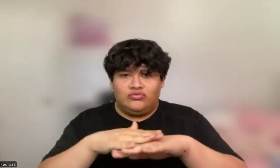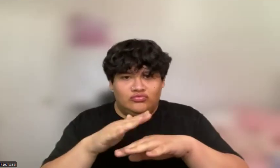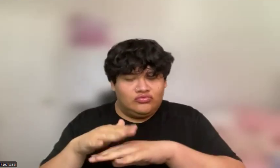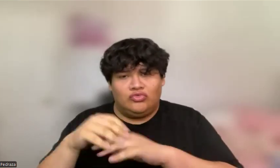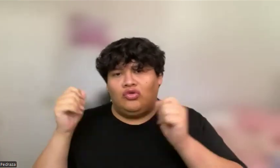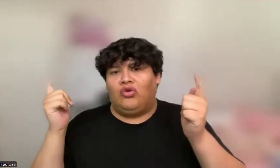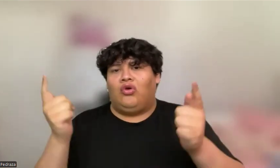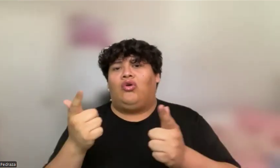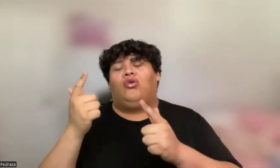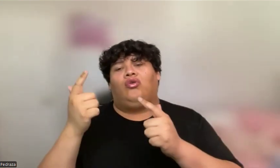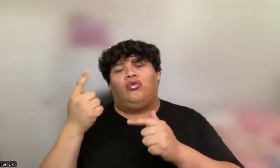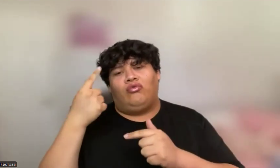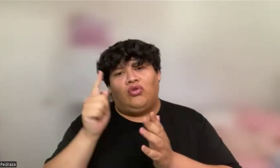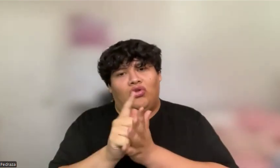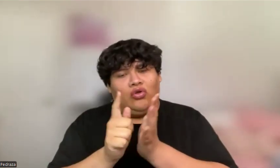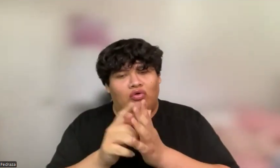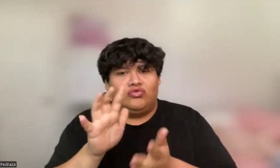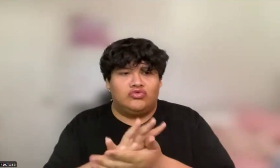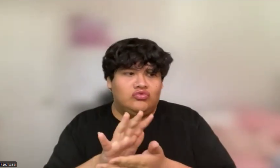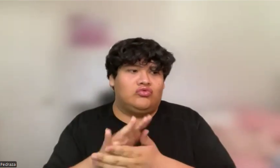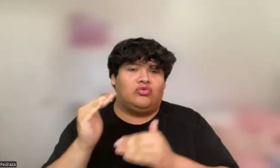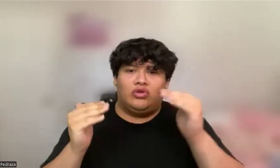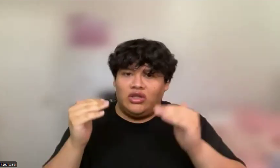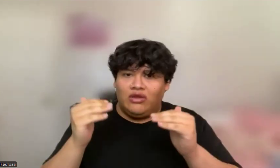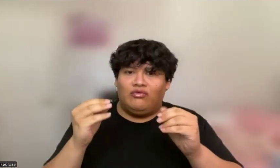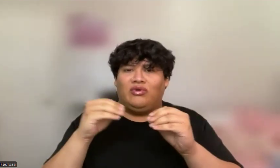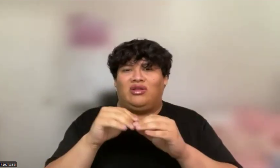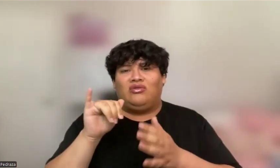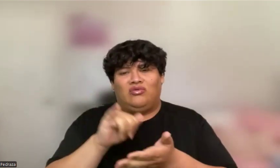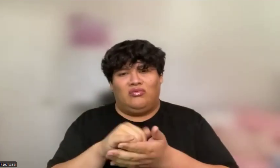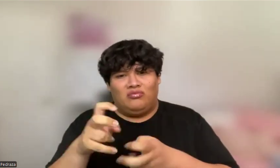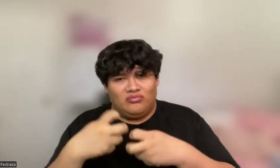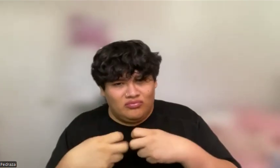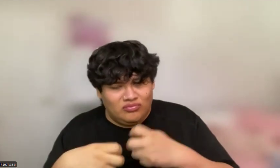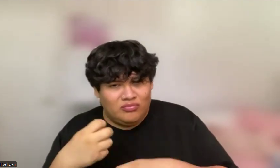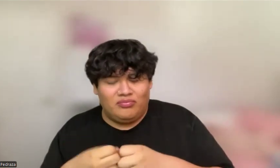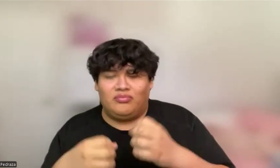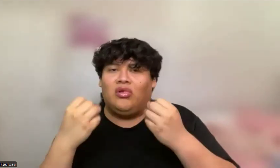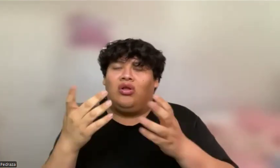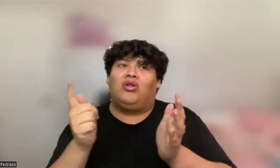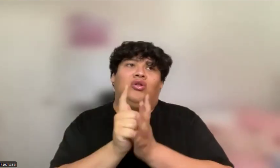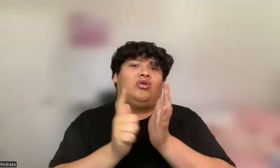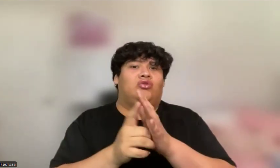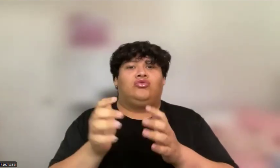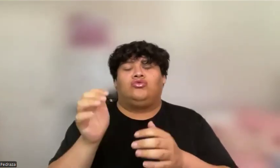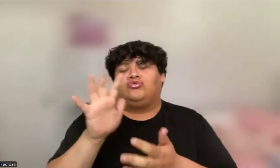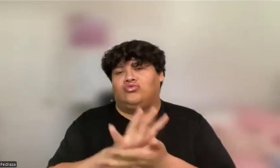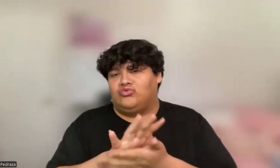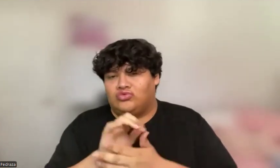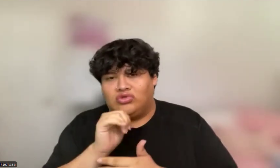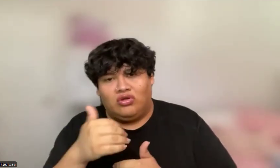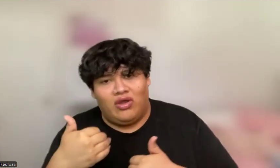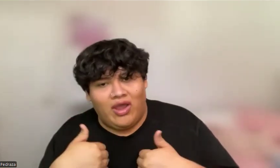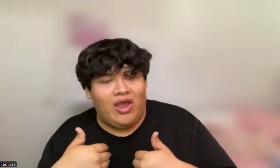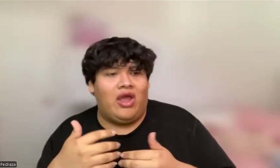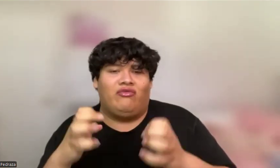interested in those types of legal issues. Unfortunately, many law schools do not have an elder law class. There's really not a lot